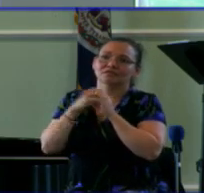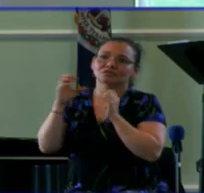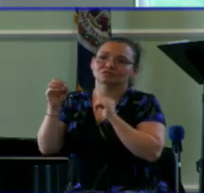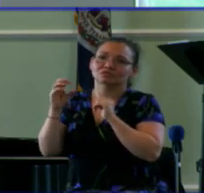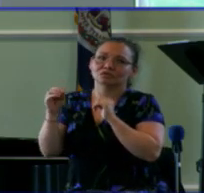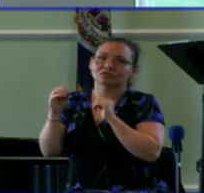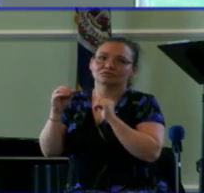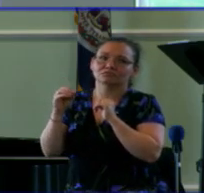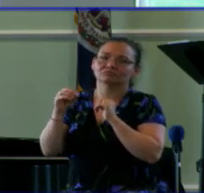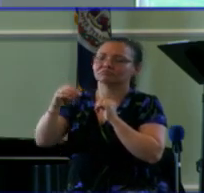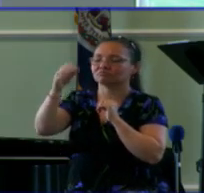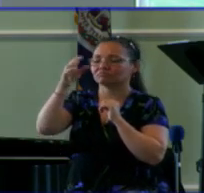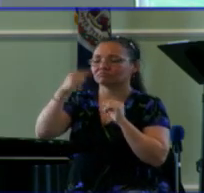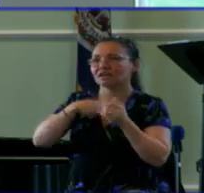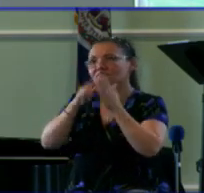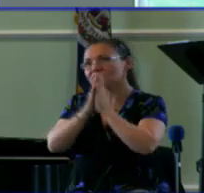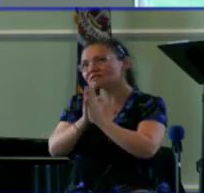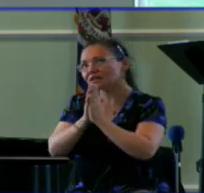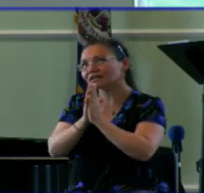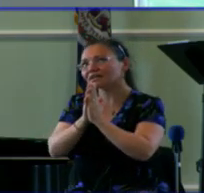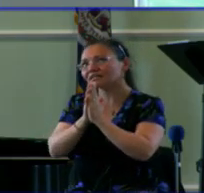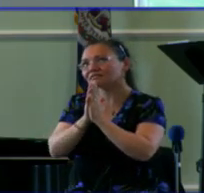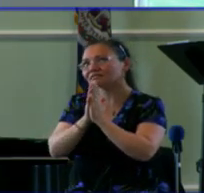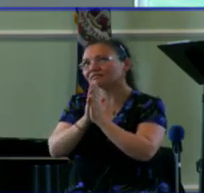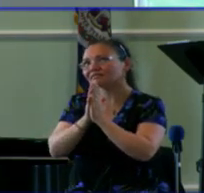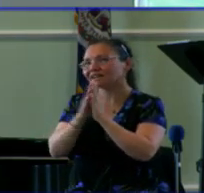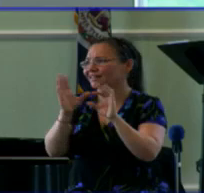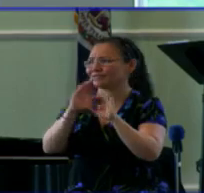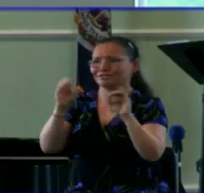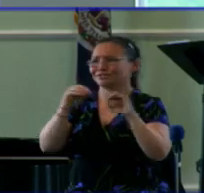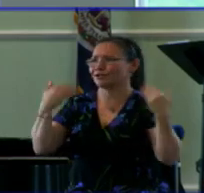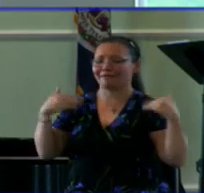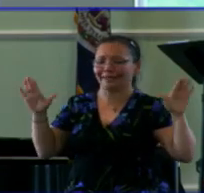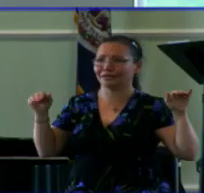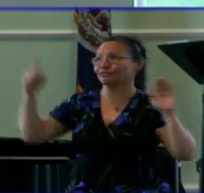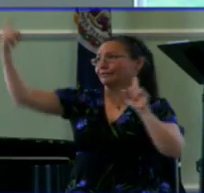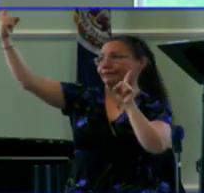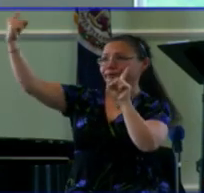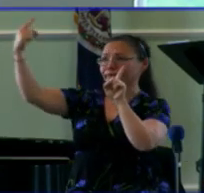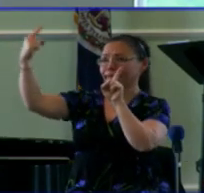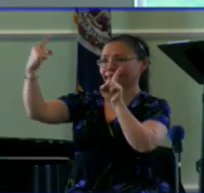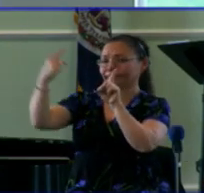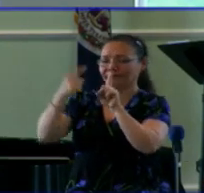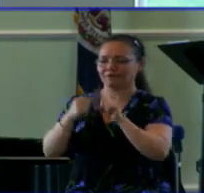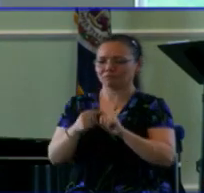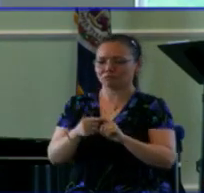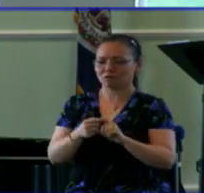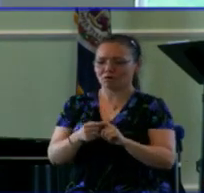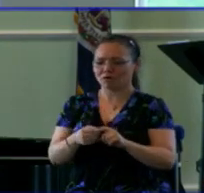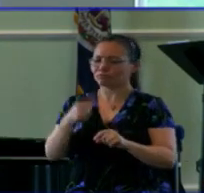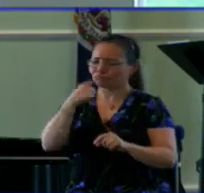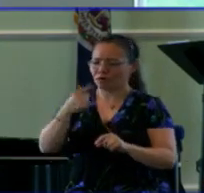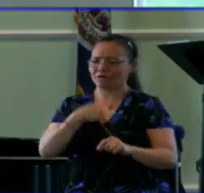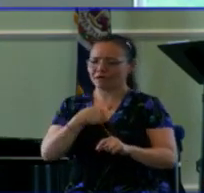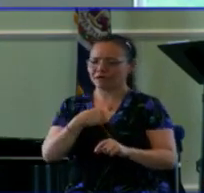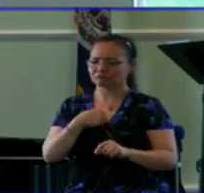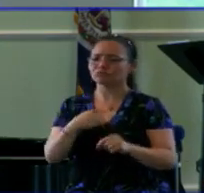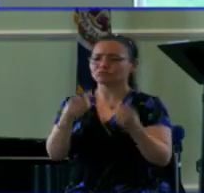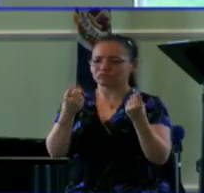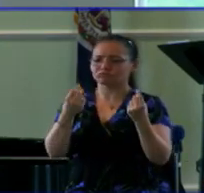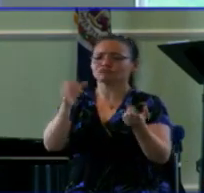I said that prayer. And there was no angel that came down and said, this is what you must do. You